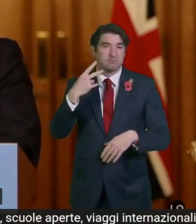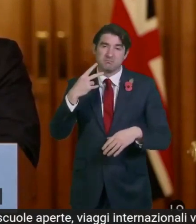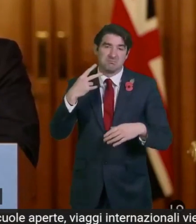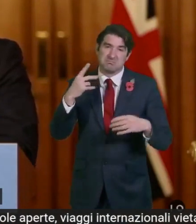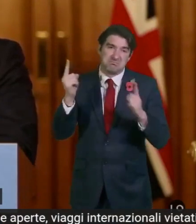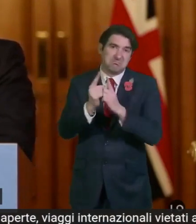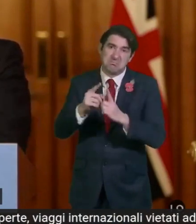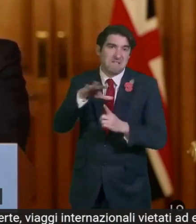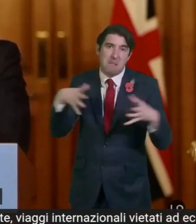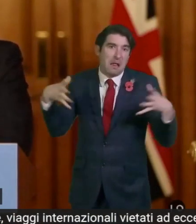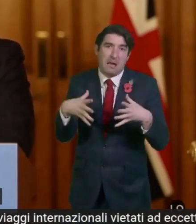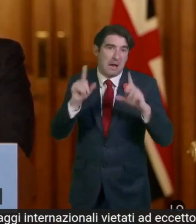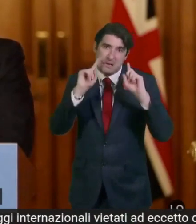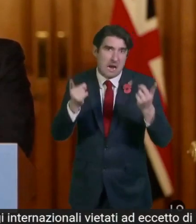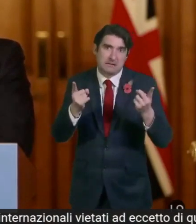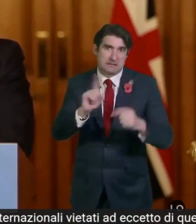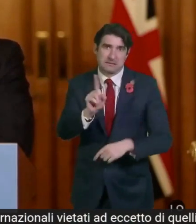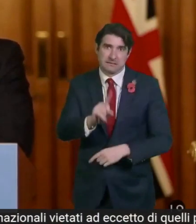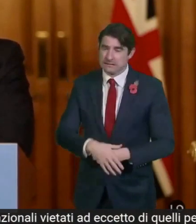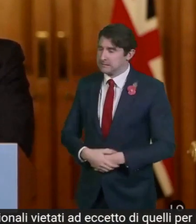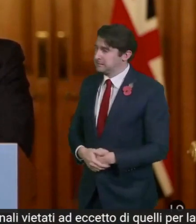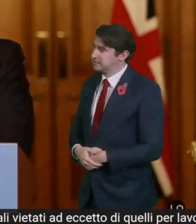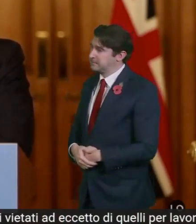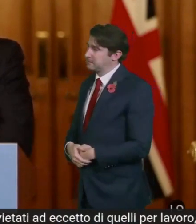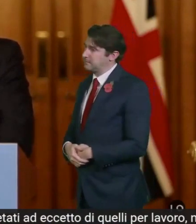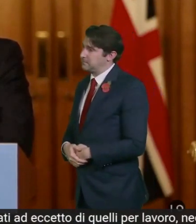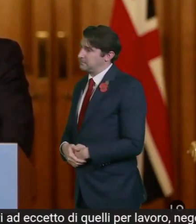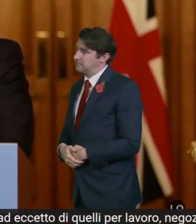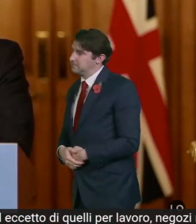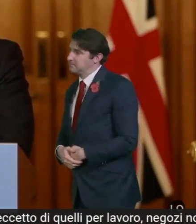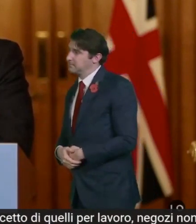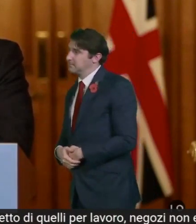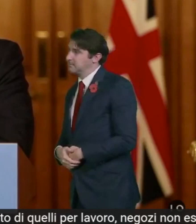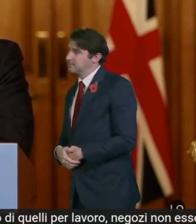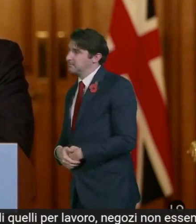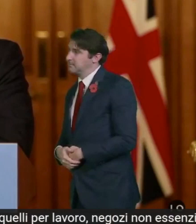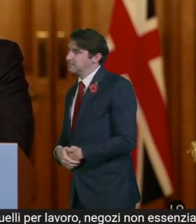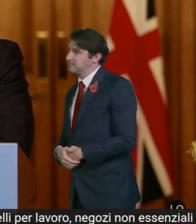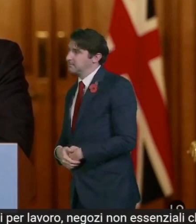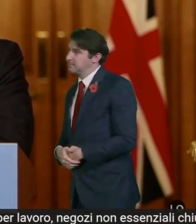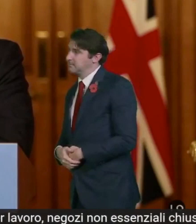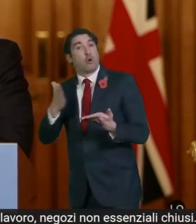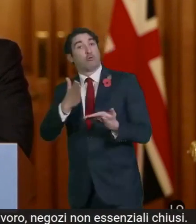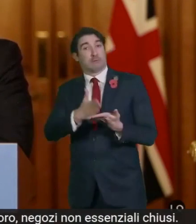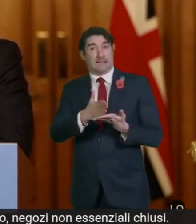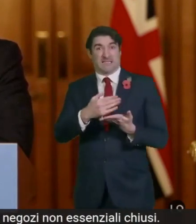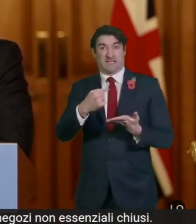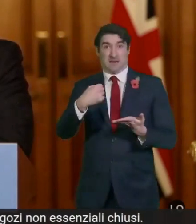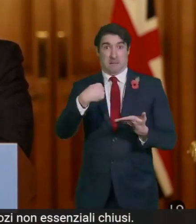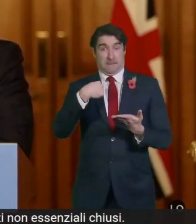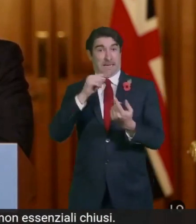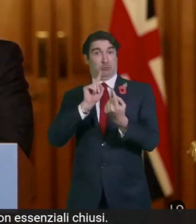really repeat the point I made to Laura. We've obviously have to listen to all kinds of